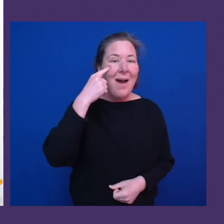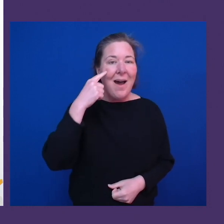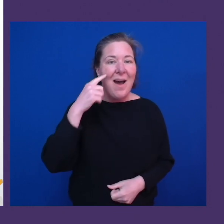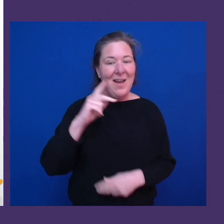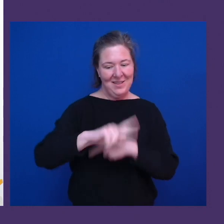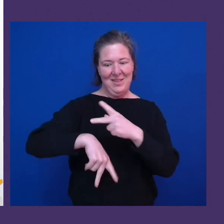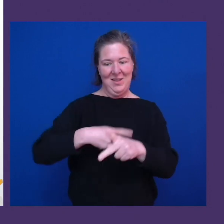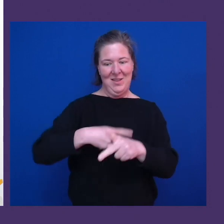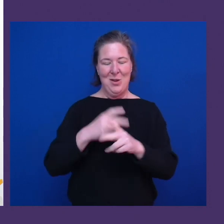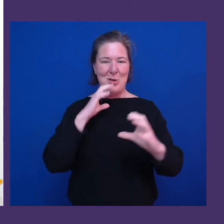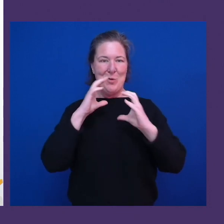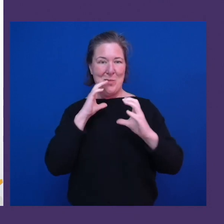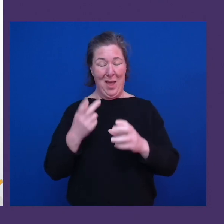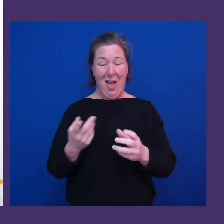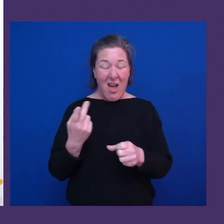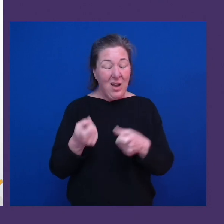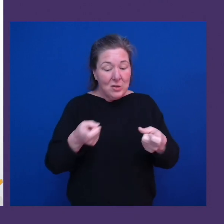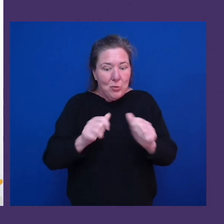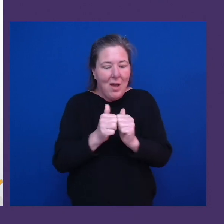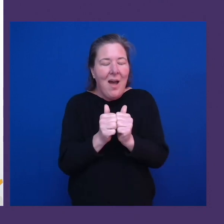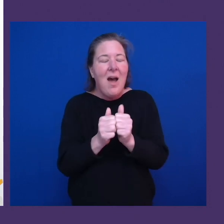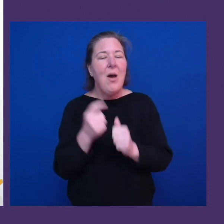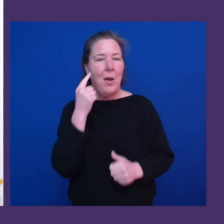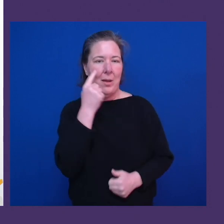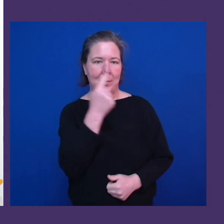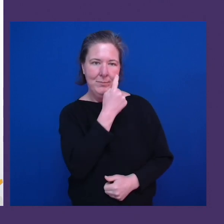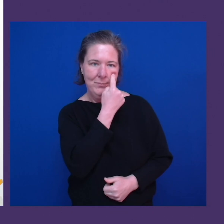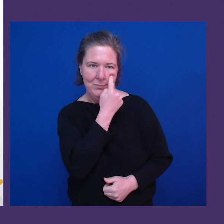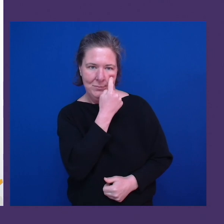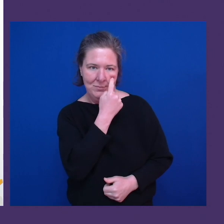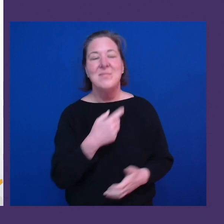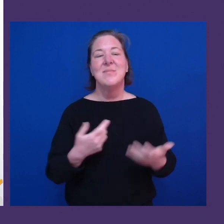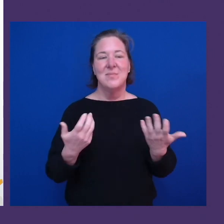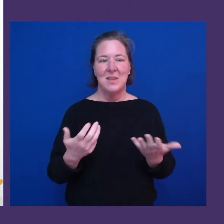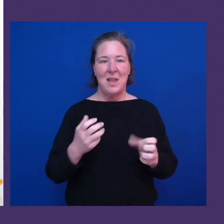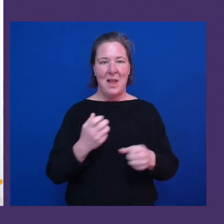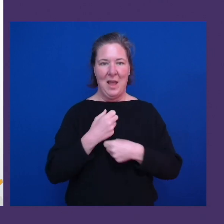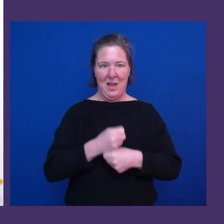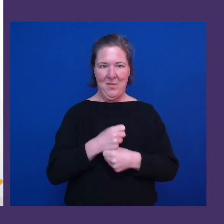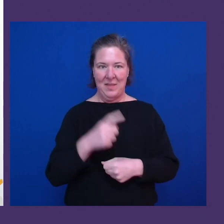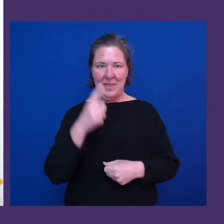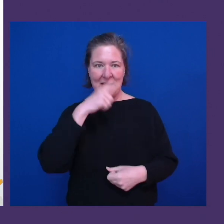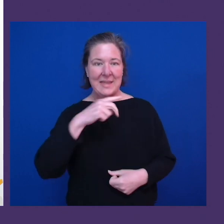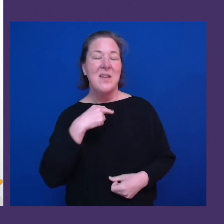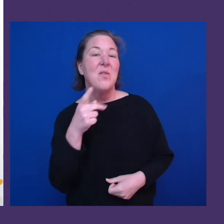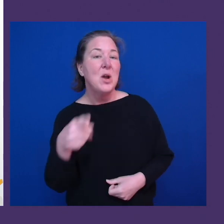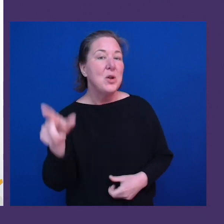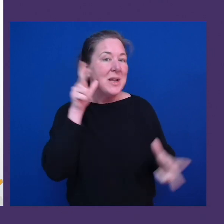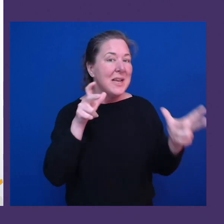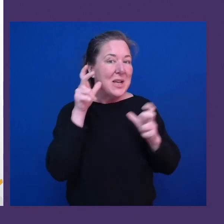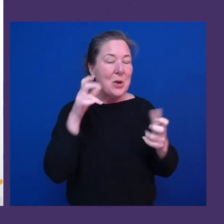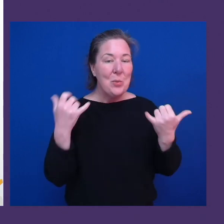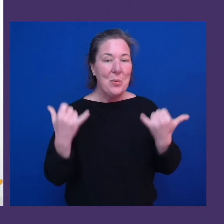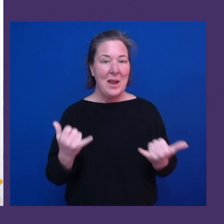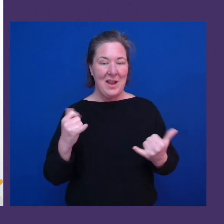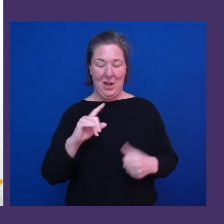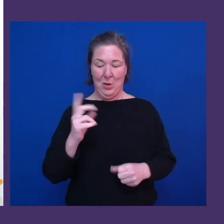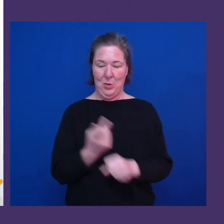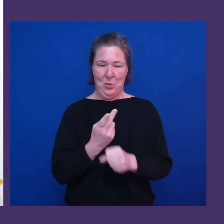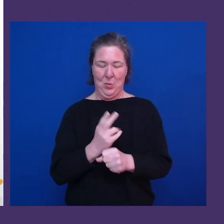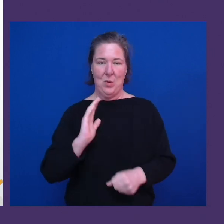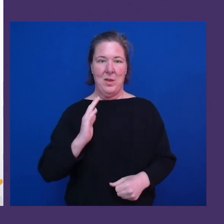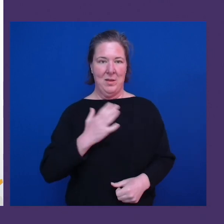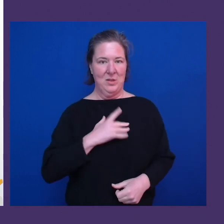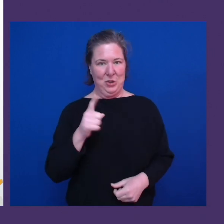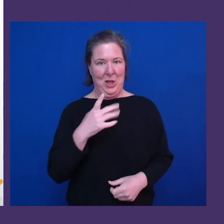I control completely with my eyes. I even generate the synthetic voice you are hearing right now using just my eyes.